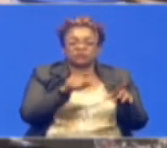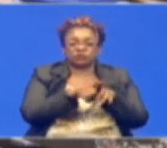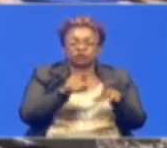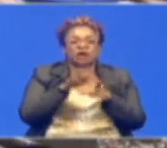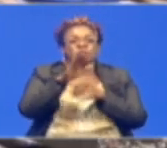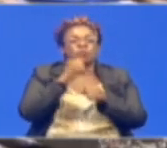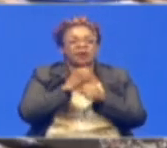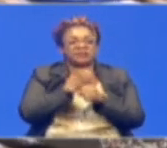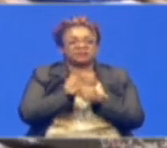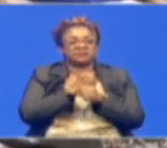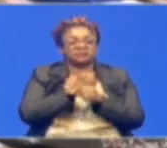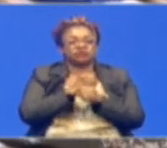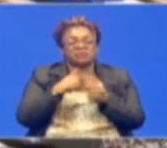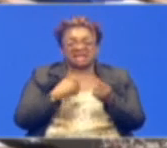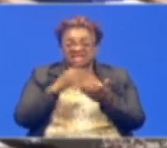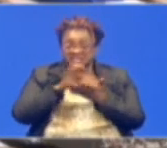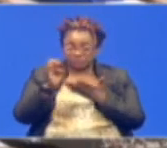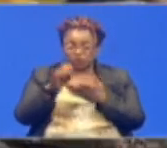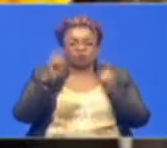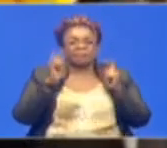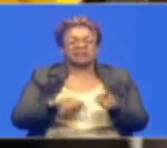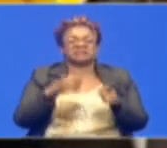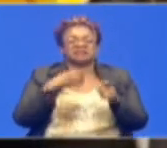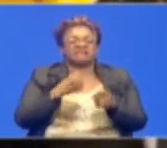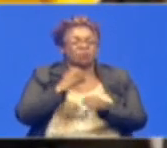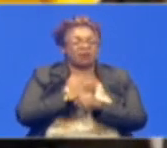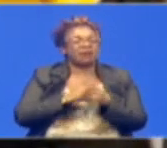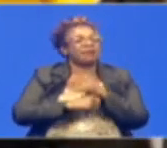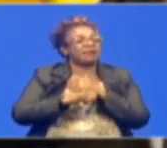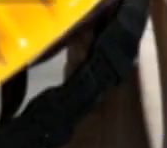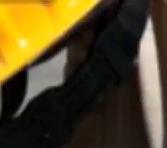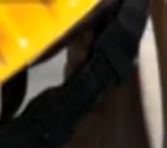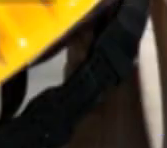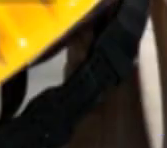be exceptional means you have to put in a lot of hard work.